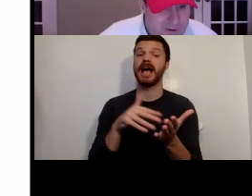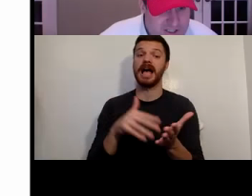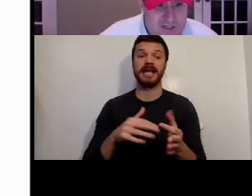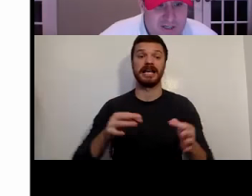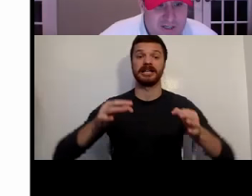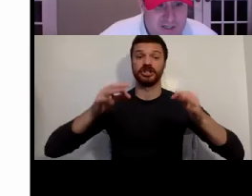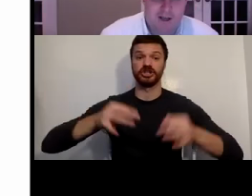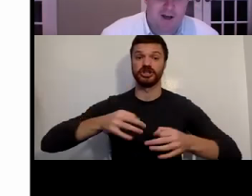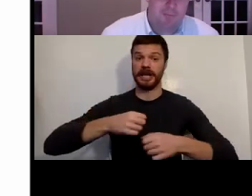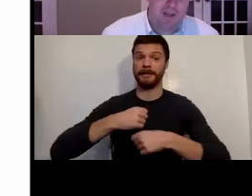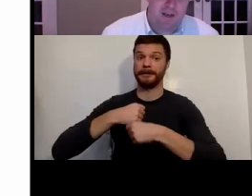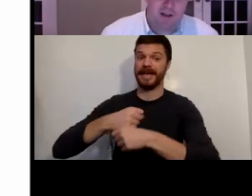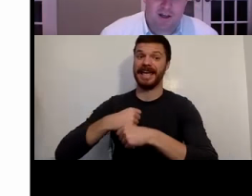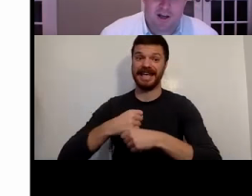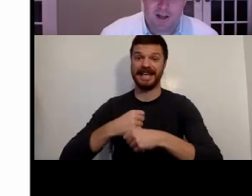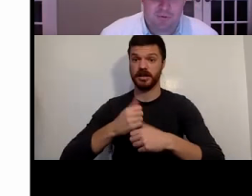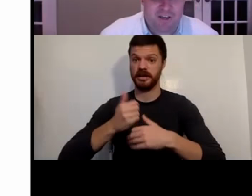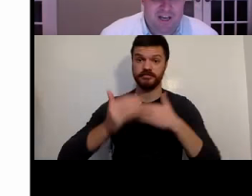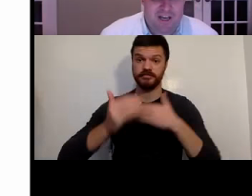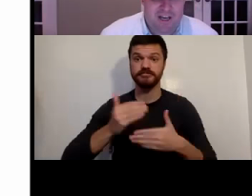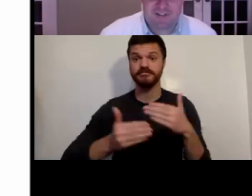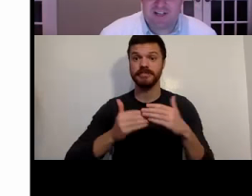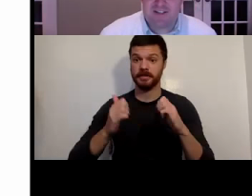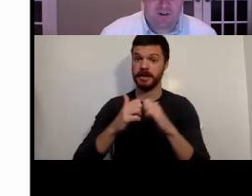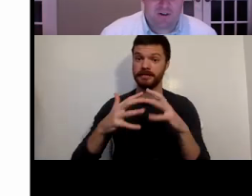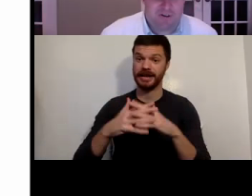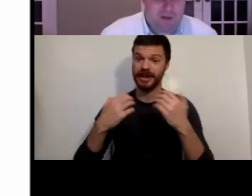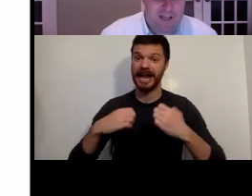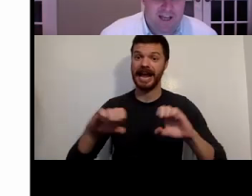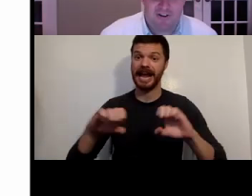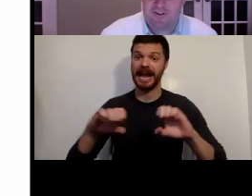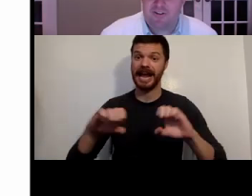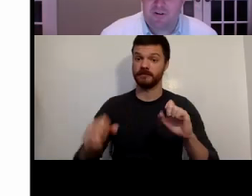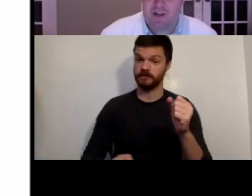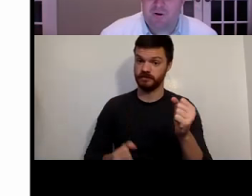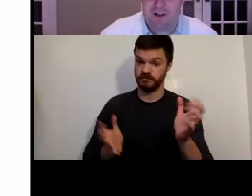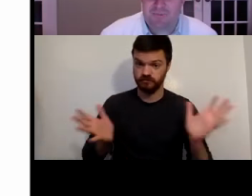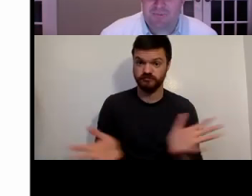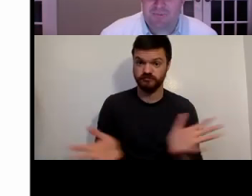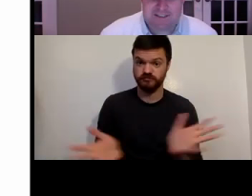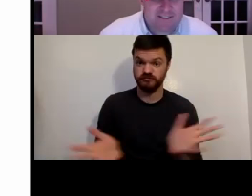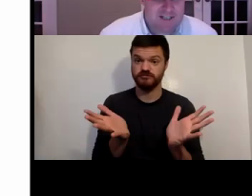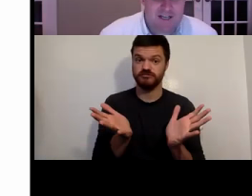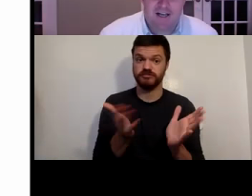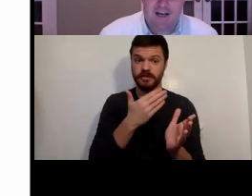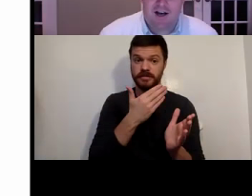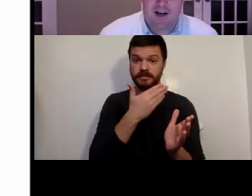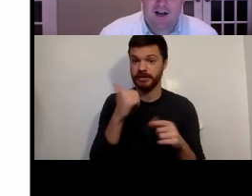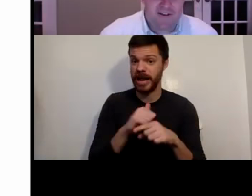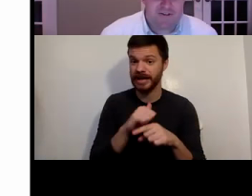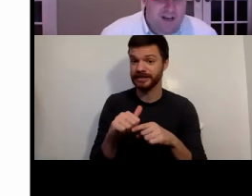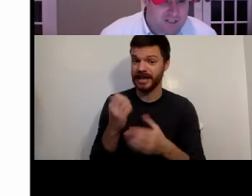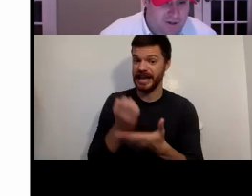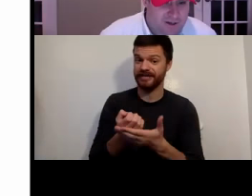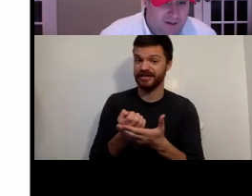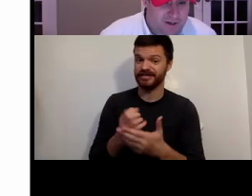making in implementation efforts is not necessarily driven by evidence, theory, or best practices, and